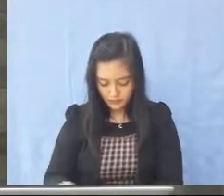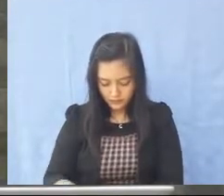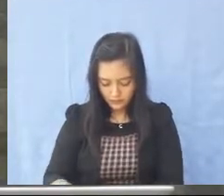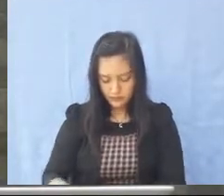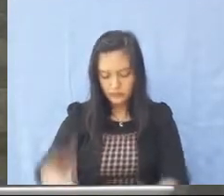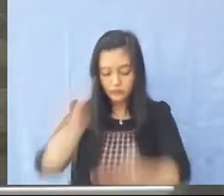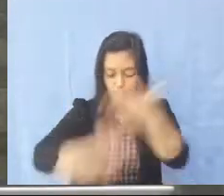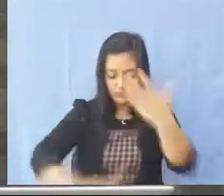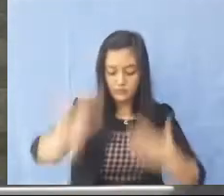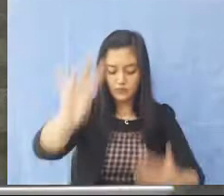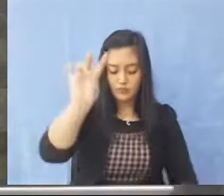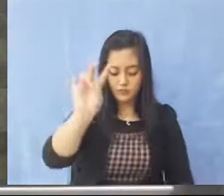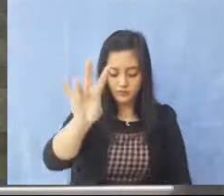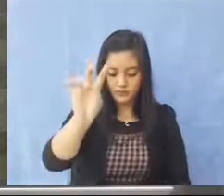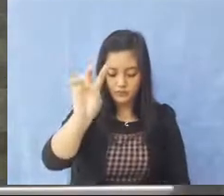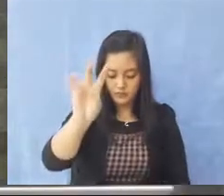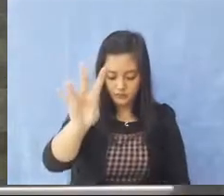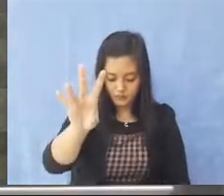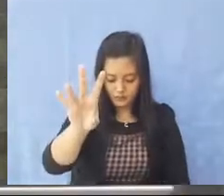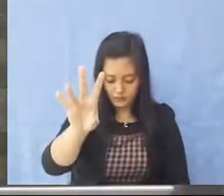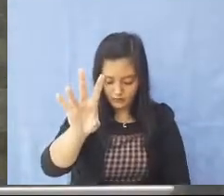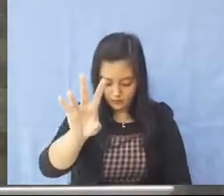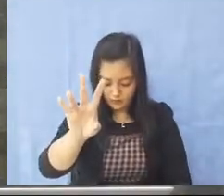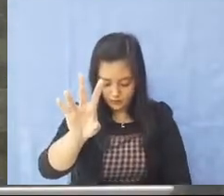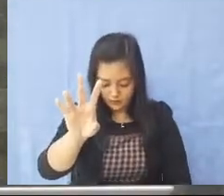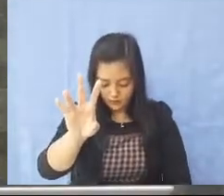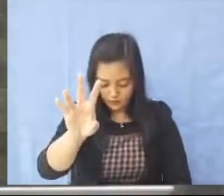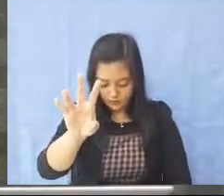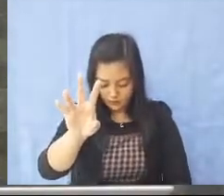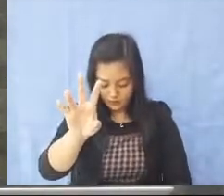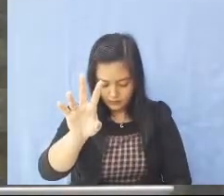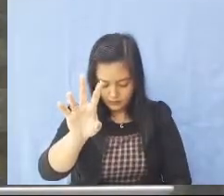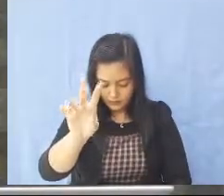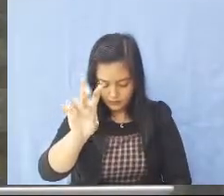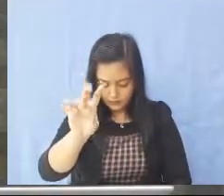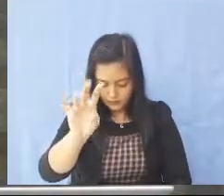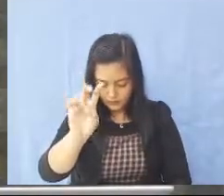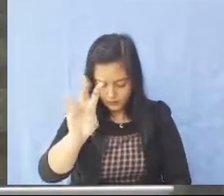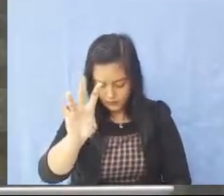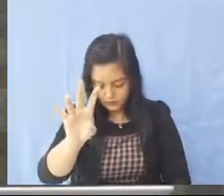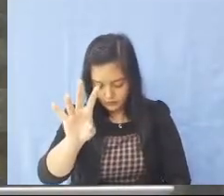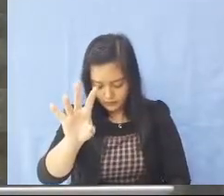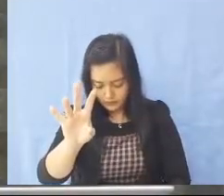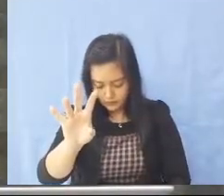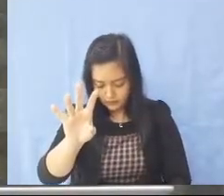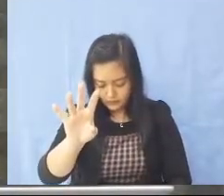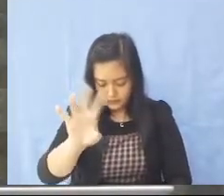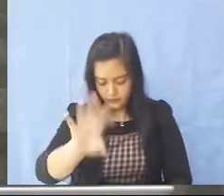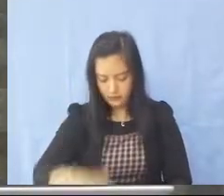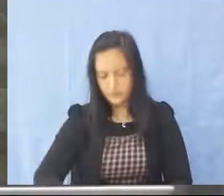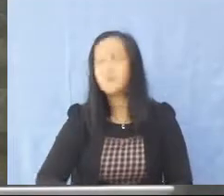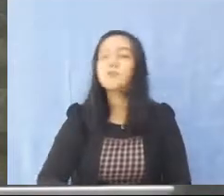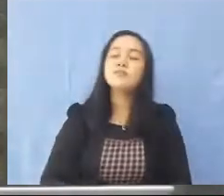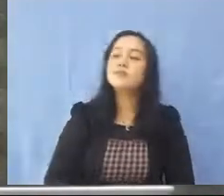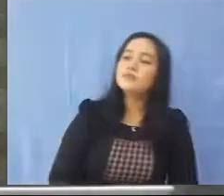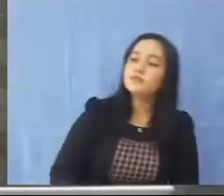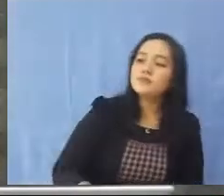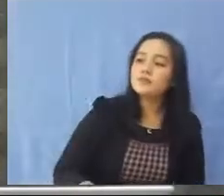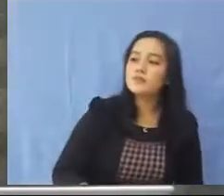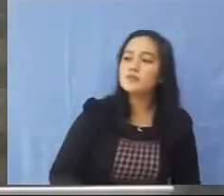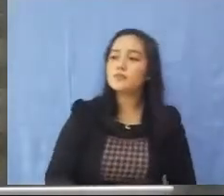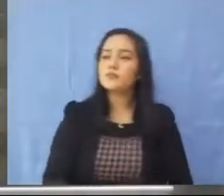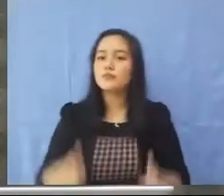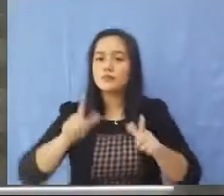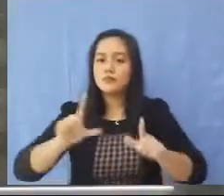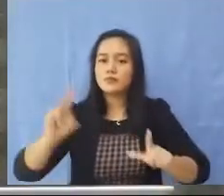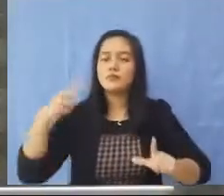Verse 17, tuloy po natin. That the man of God may be perfect, truly furnished unto all good works.